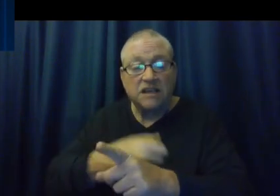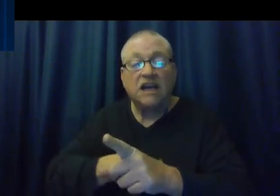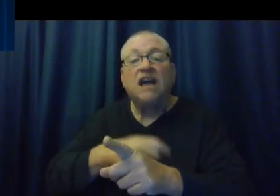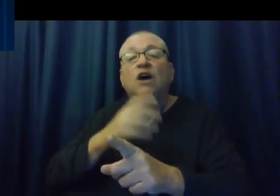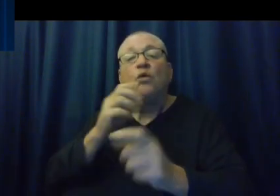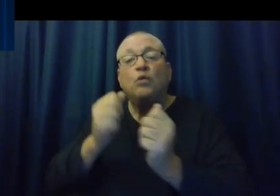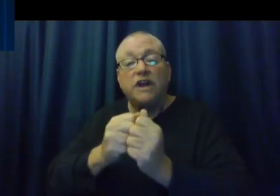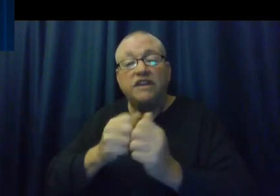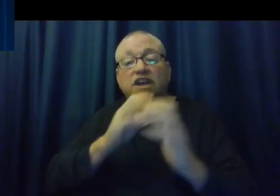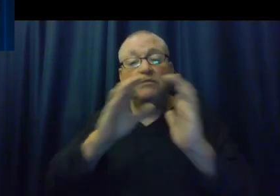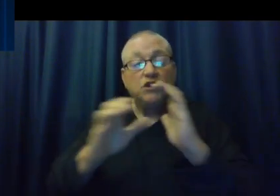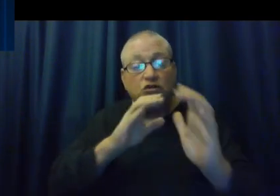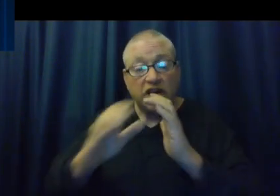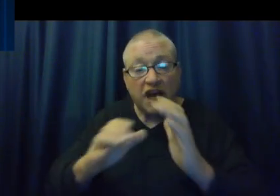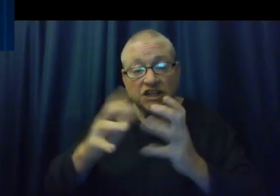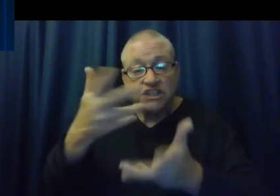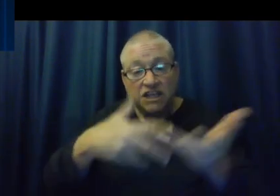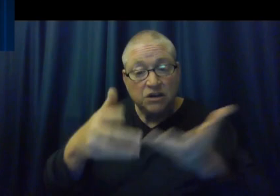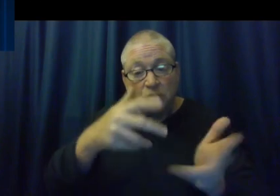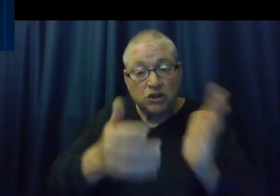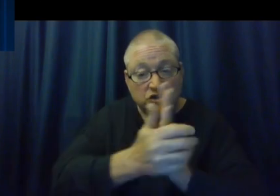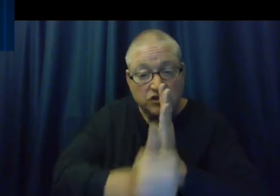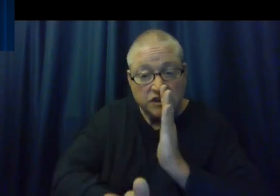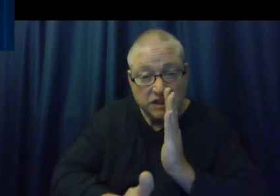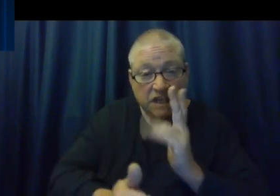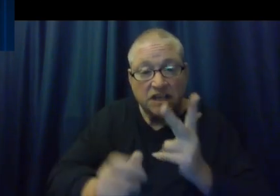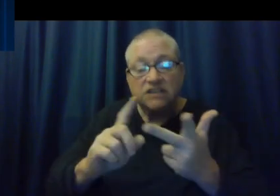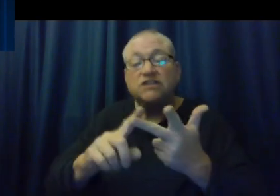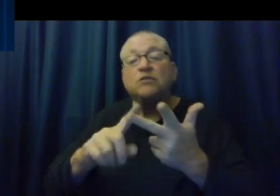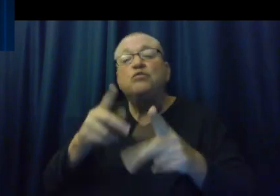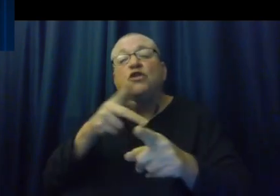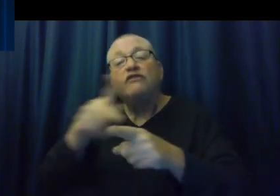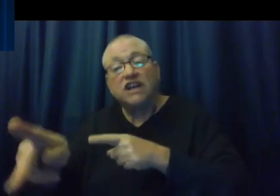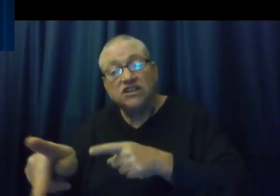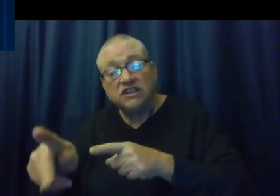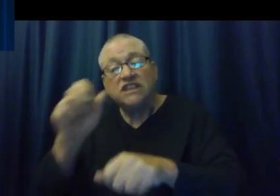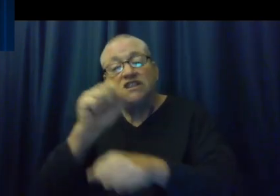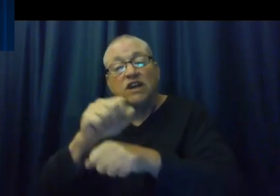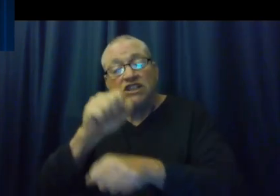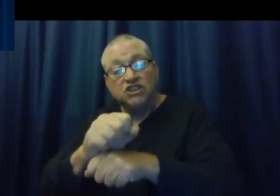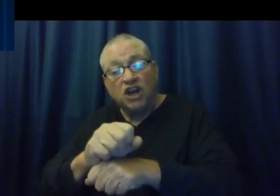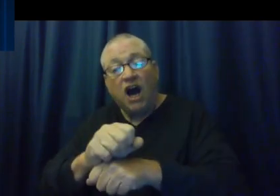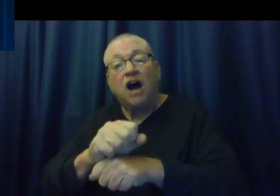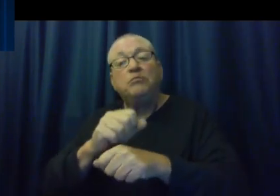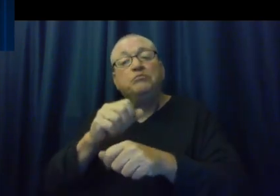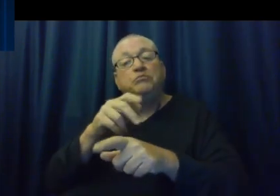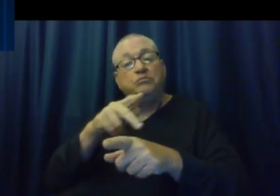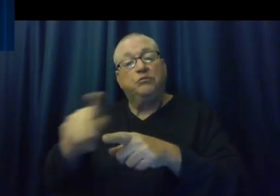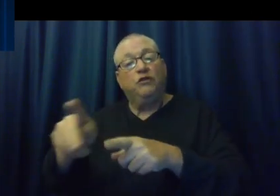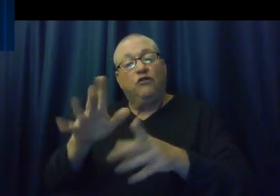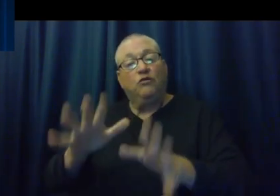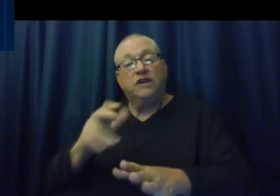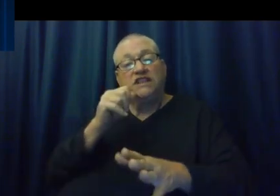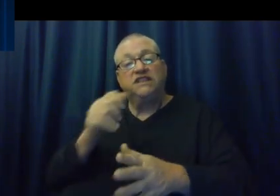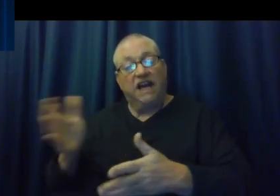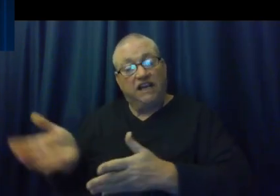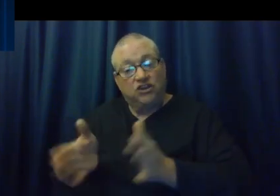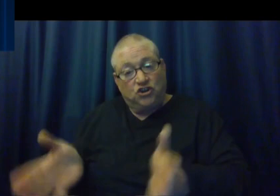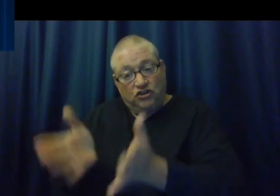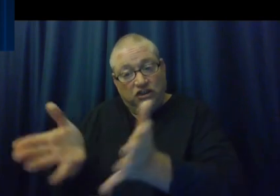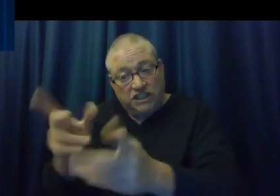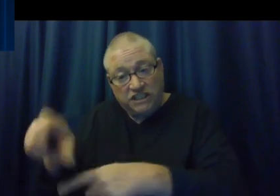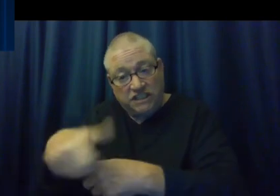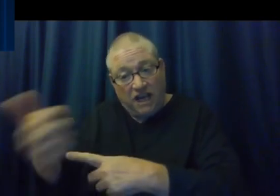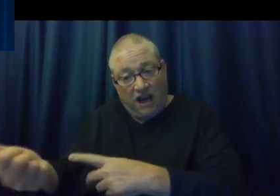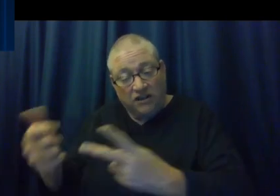following: exceptional communication and interpersonal skills, exceptional integrity and professionalism and job performance that inspires excellence